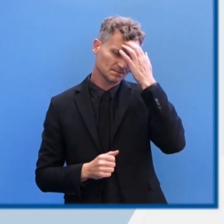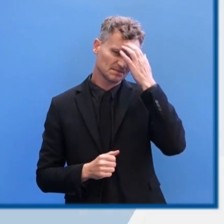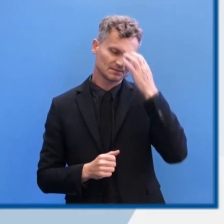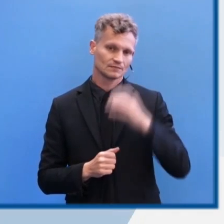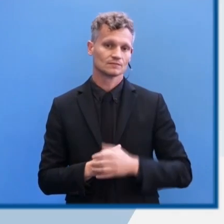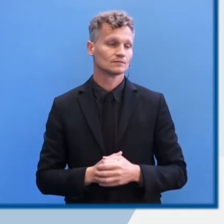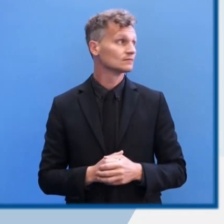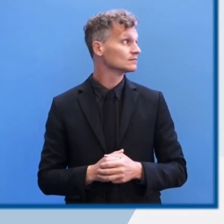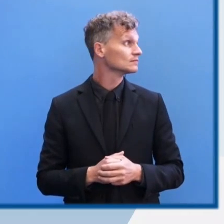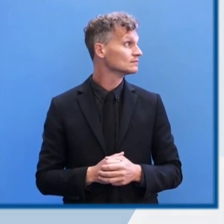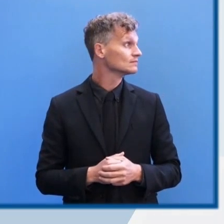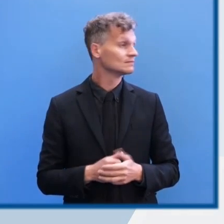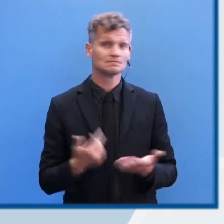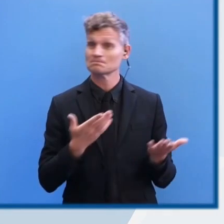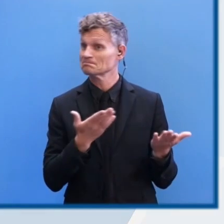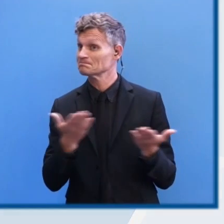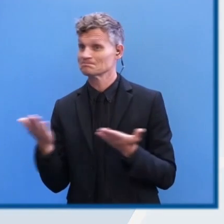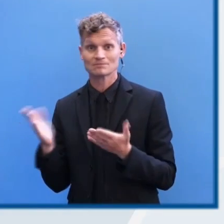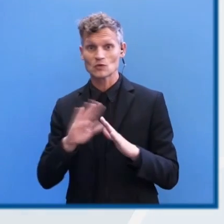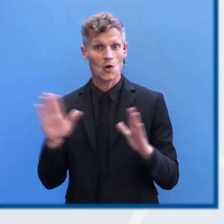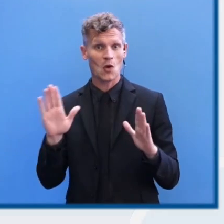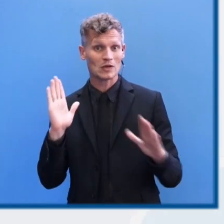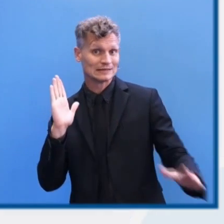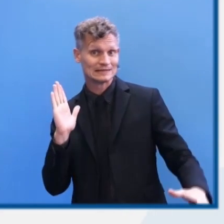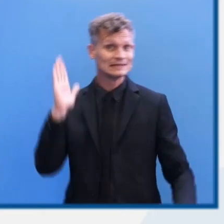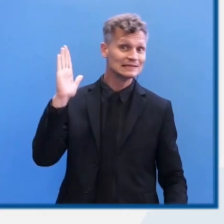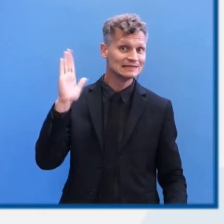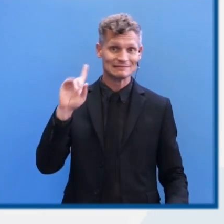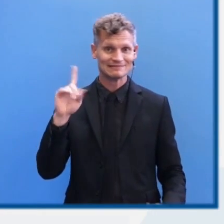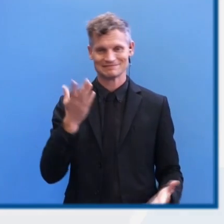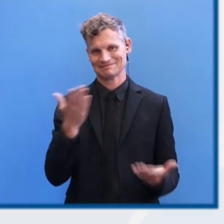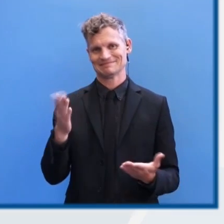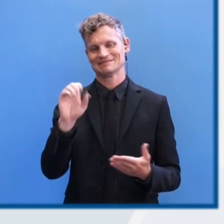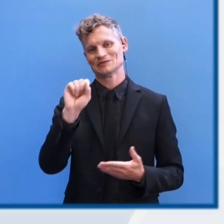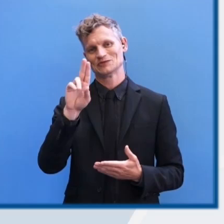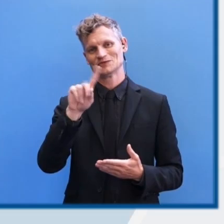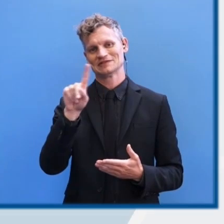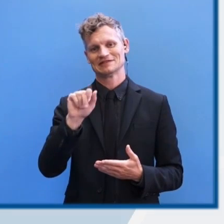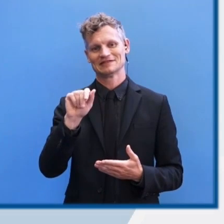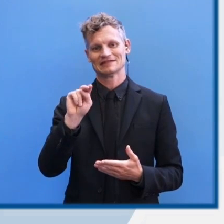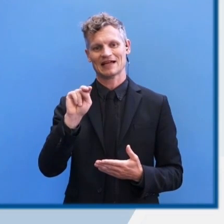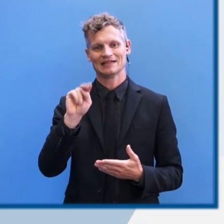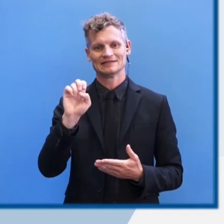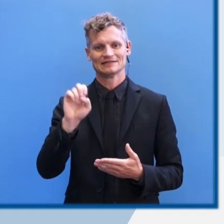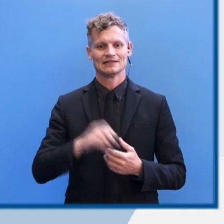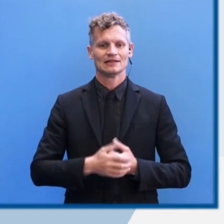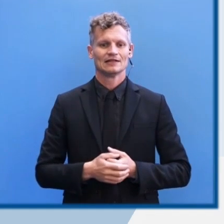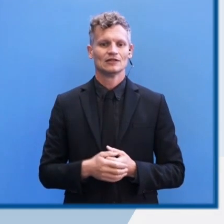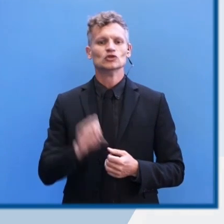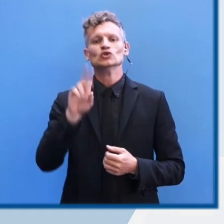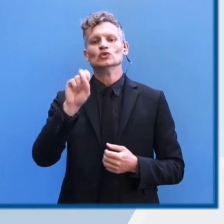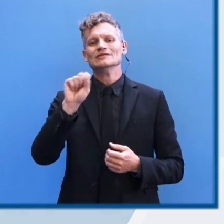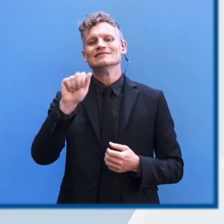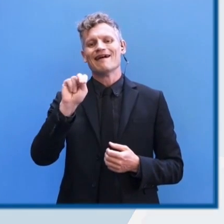I'm not hearing anybody rushing to answer this question. Go ahead, Susanna. Okay. I think how